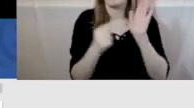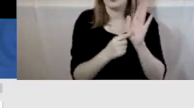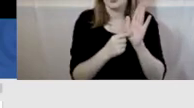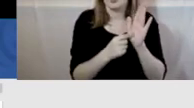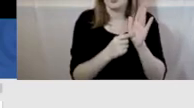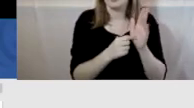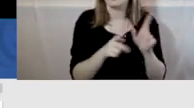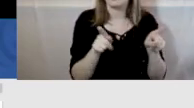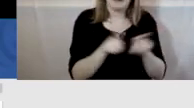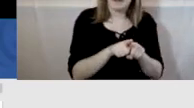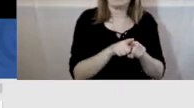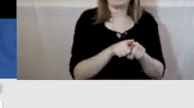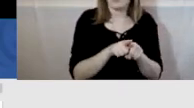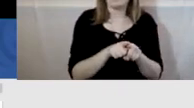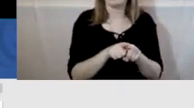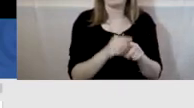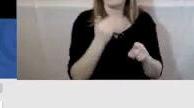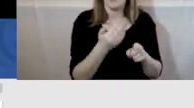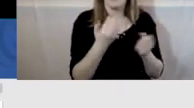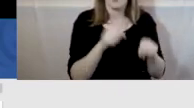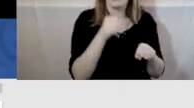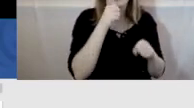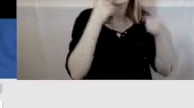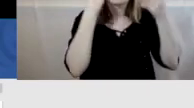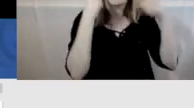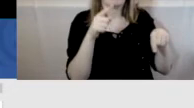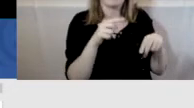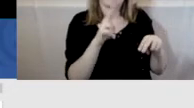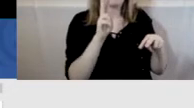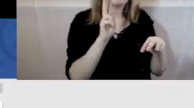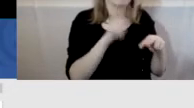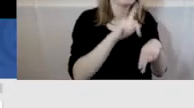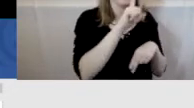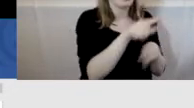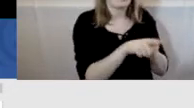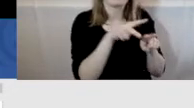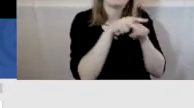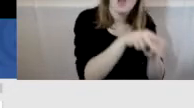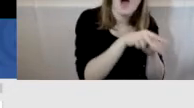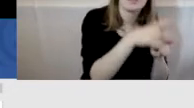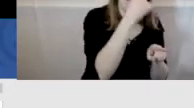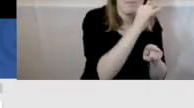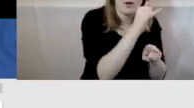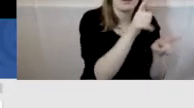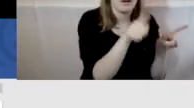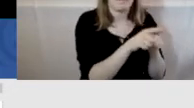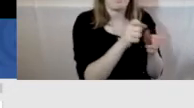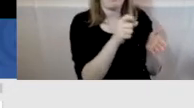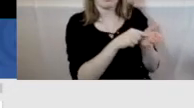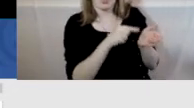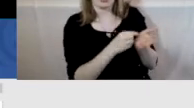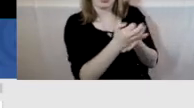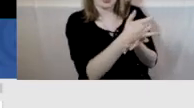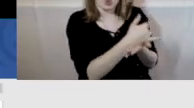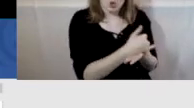from other institutions, other yes. Yeah. So there was an idea that in